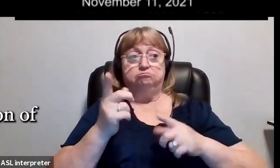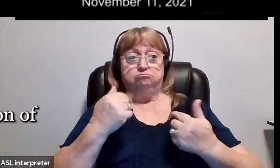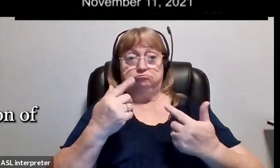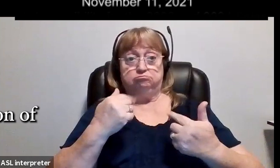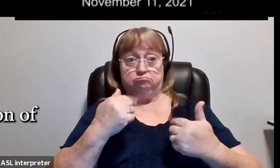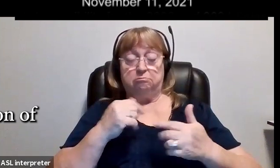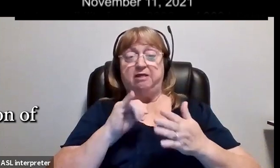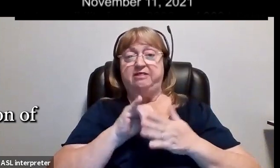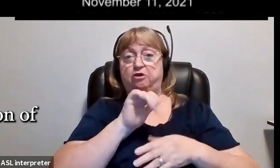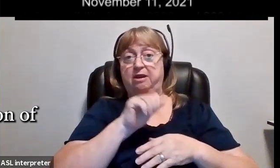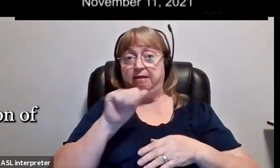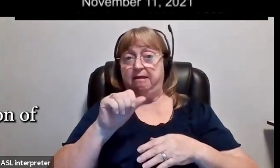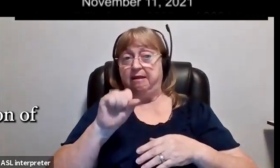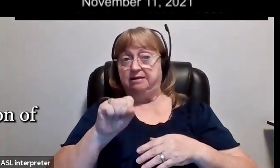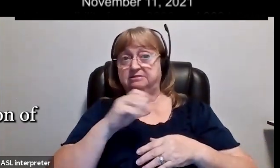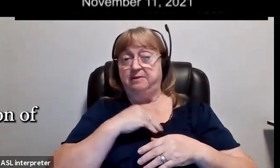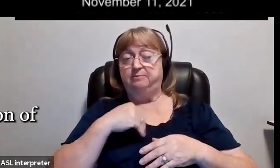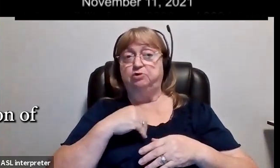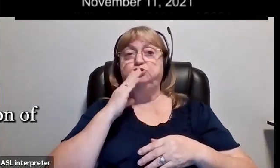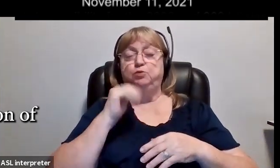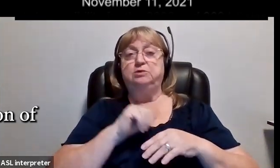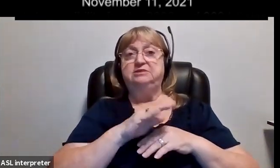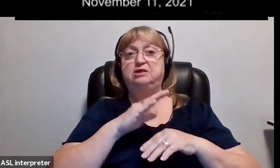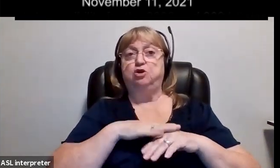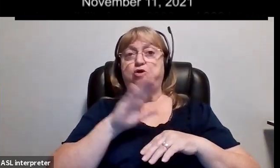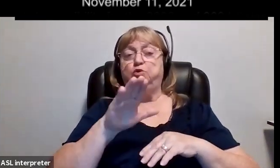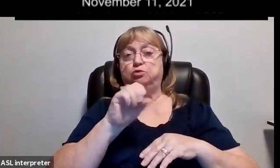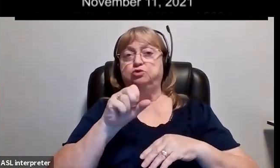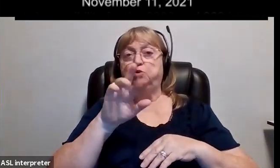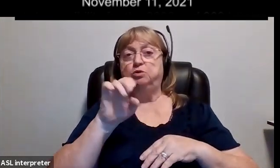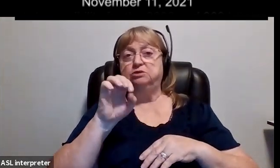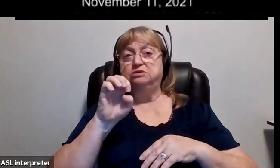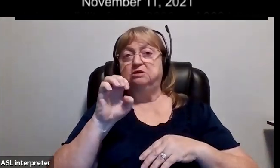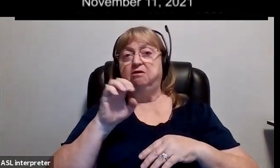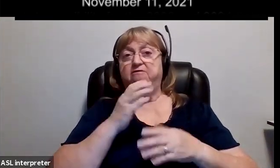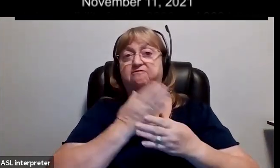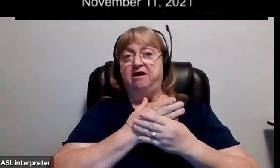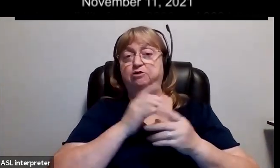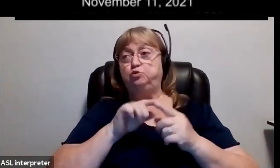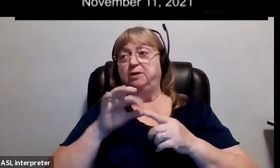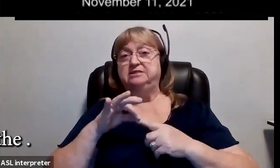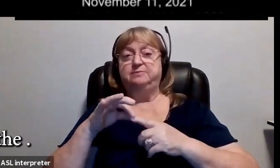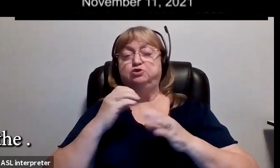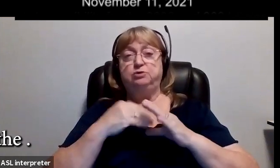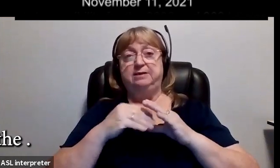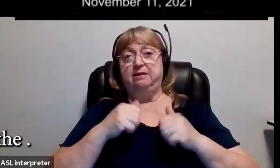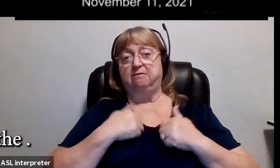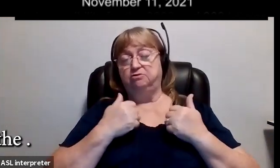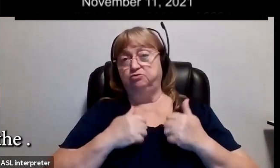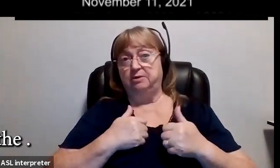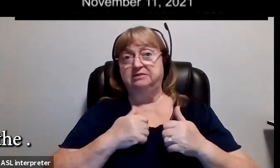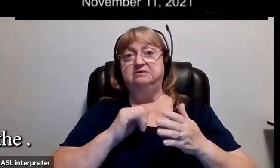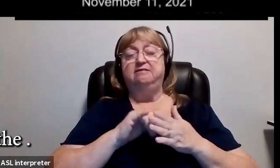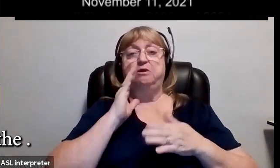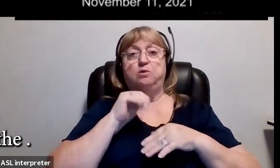your presentation and PDF file, your source file, to a special email address, which will send